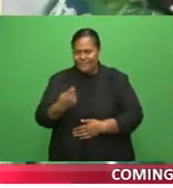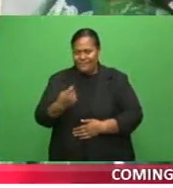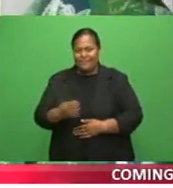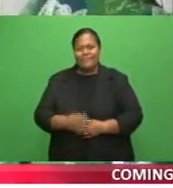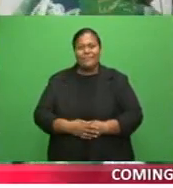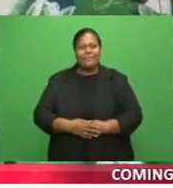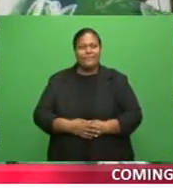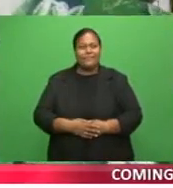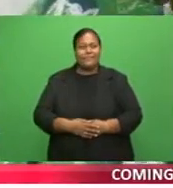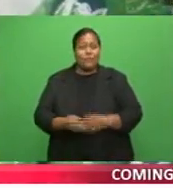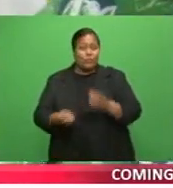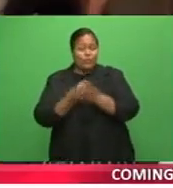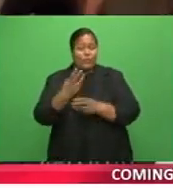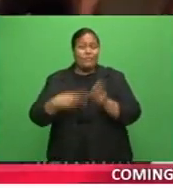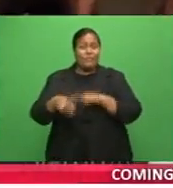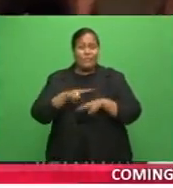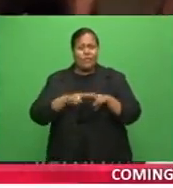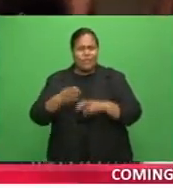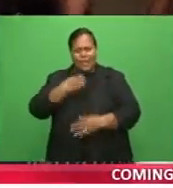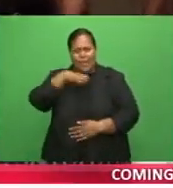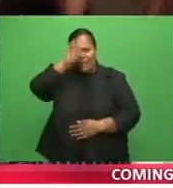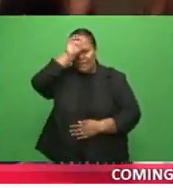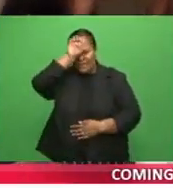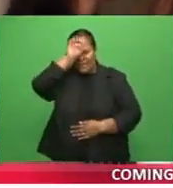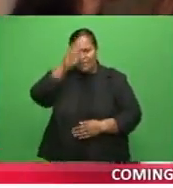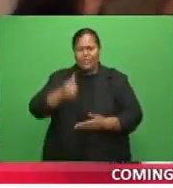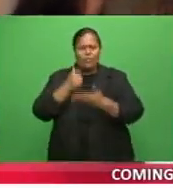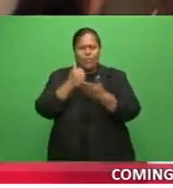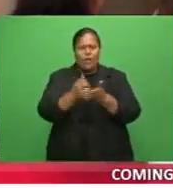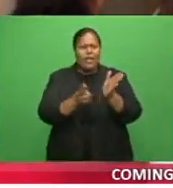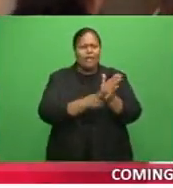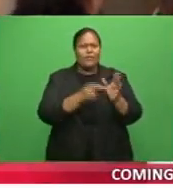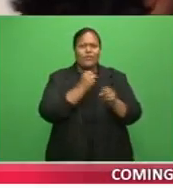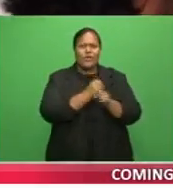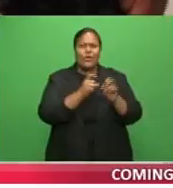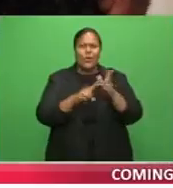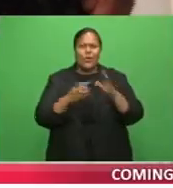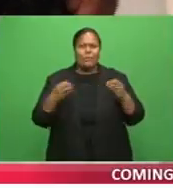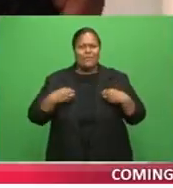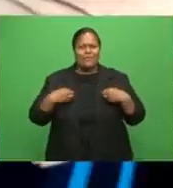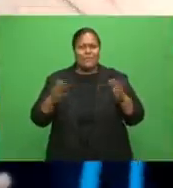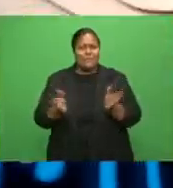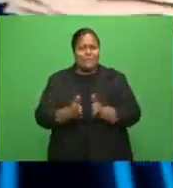And in growing Fiji, Embassy supports NGOs and corporate businesses. Stay with us.